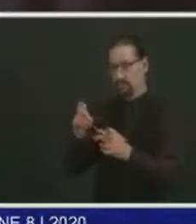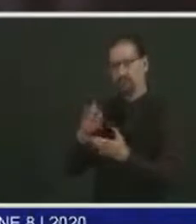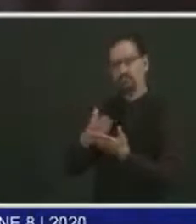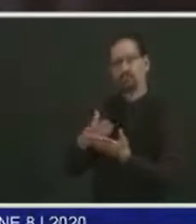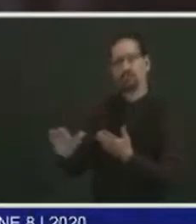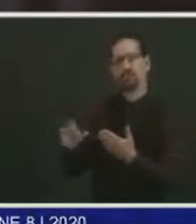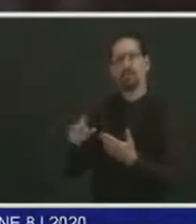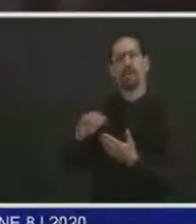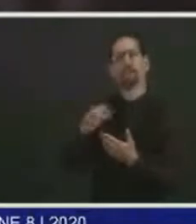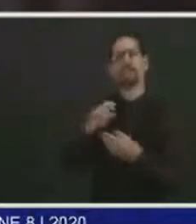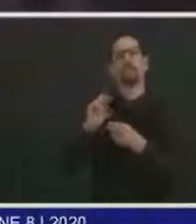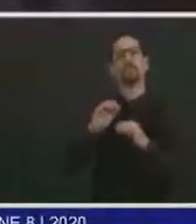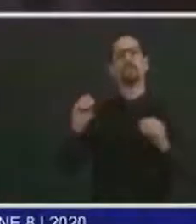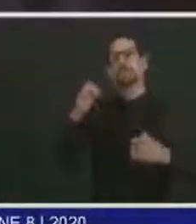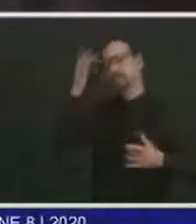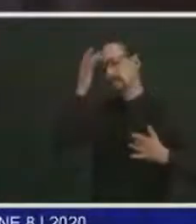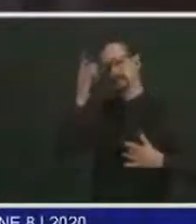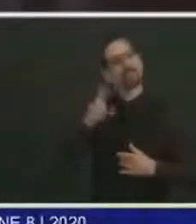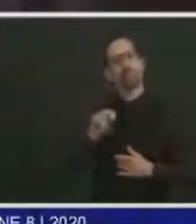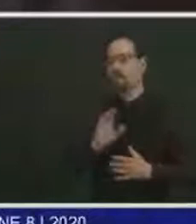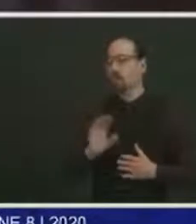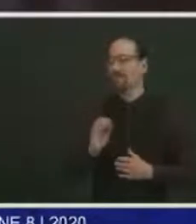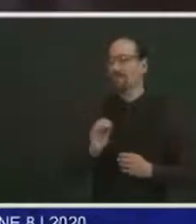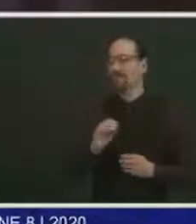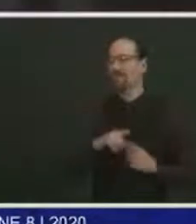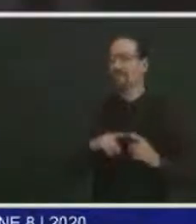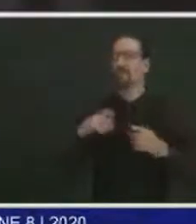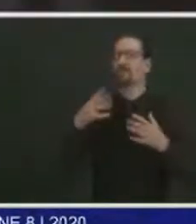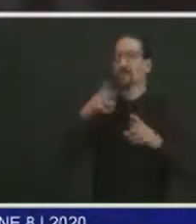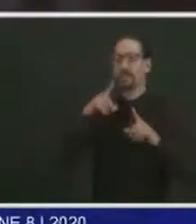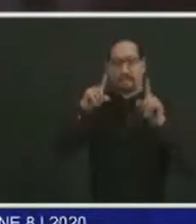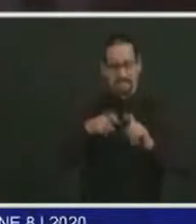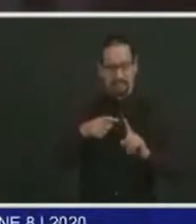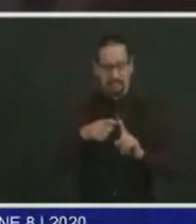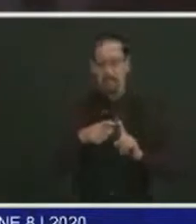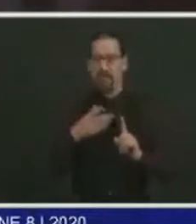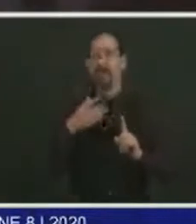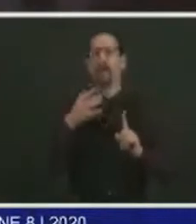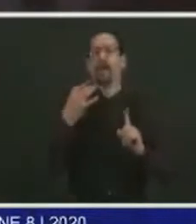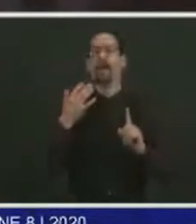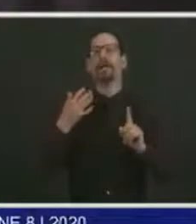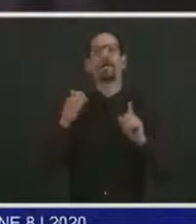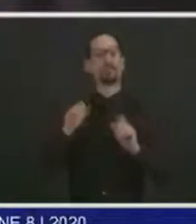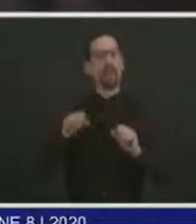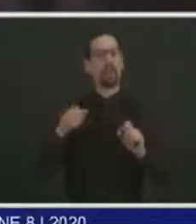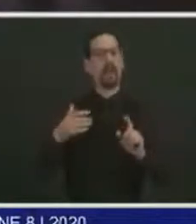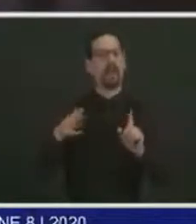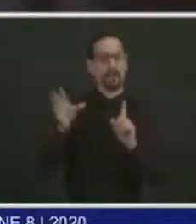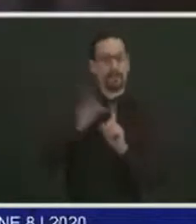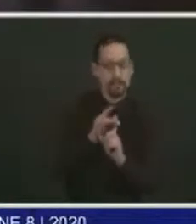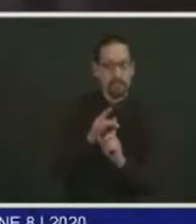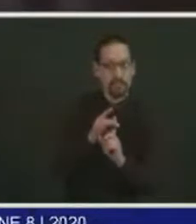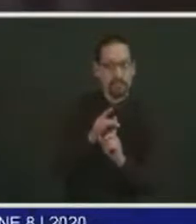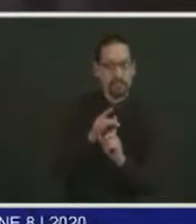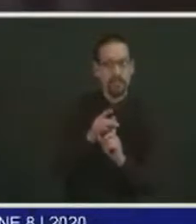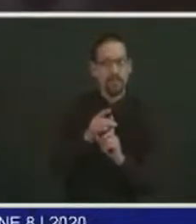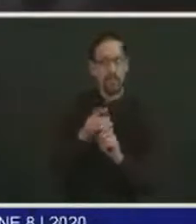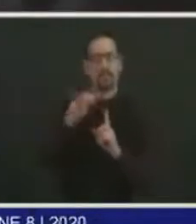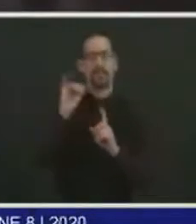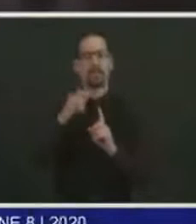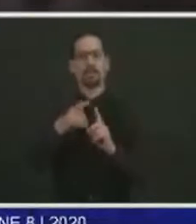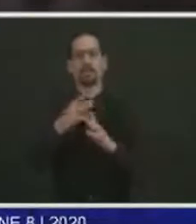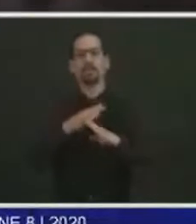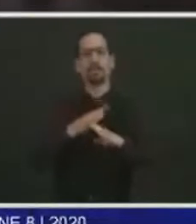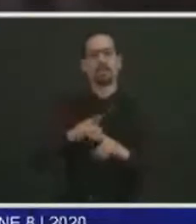Please make that point. If you get tested and you find out you're sick, you go into isolation, you prevent someone else from getting sick. But it is